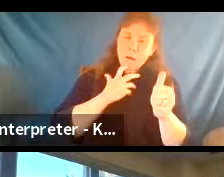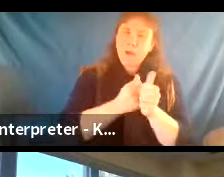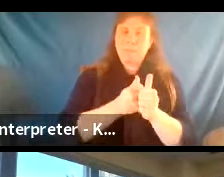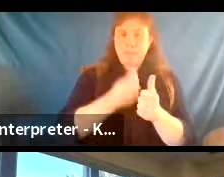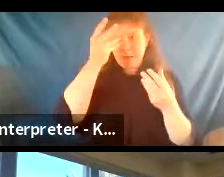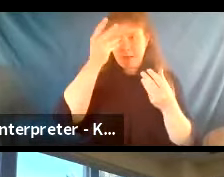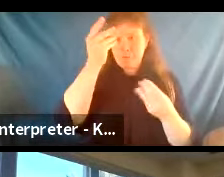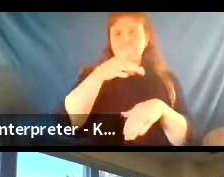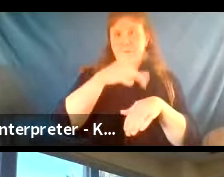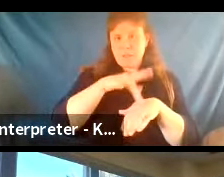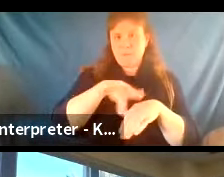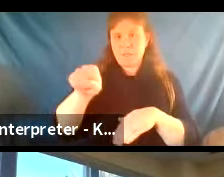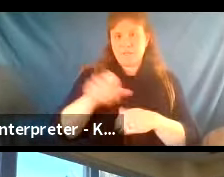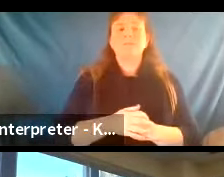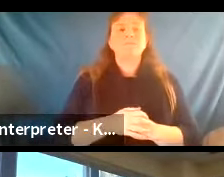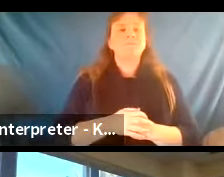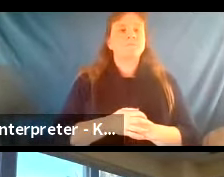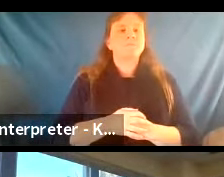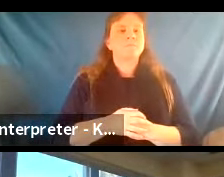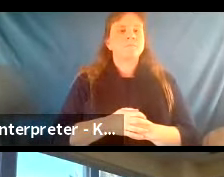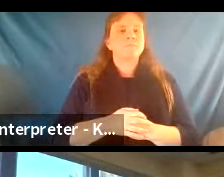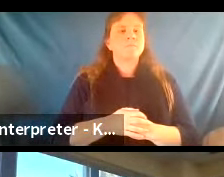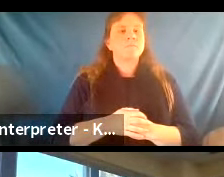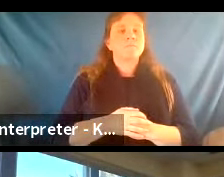Thank you, Erica. We're going to go on to